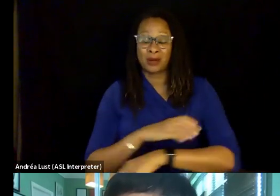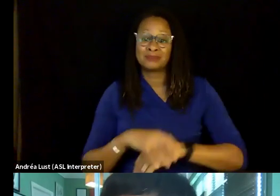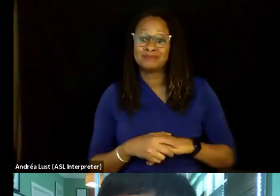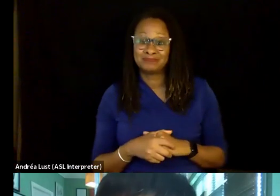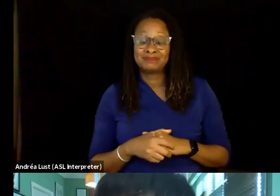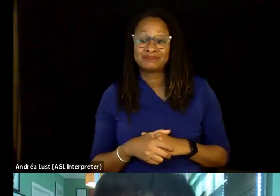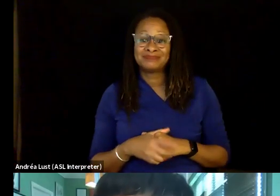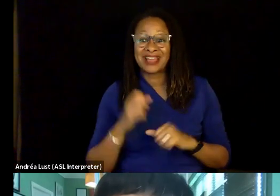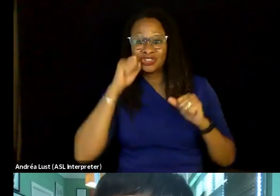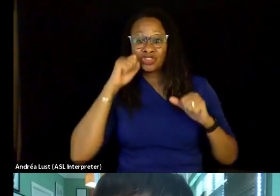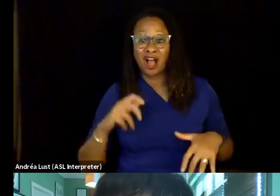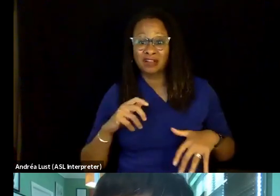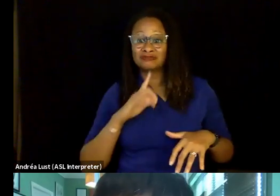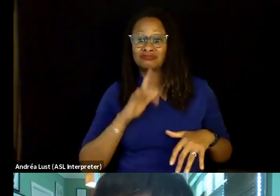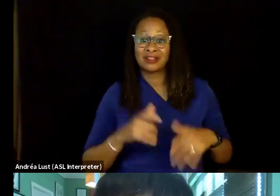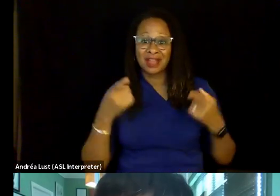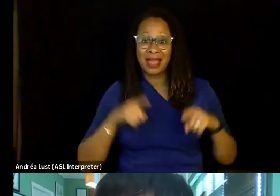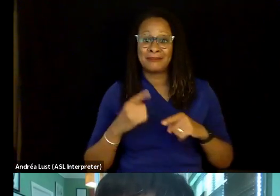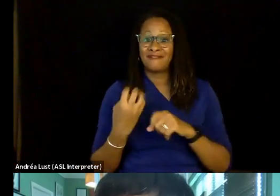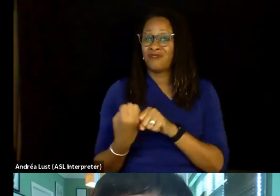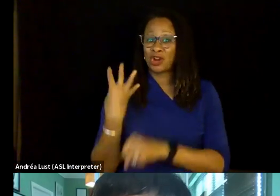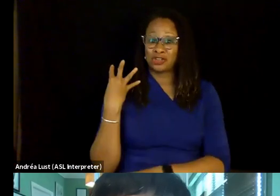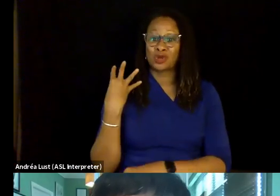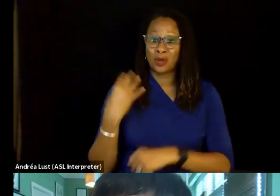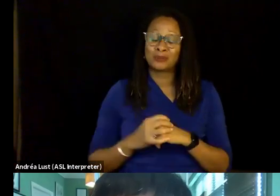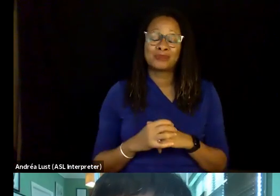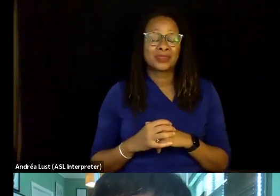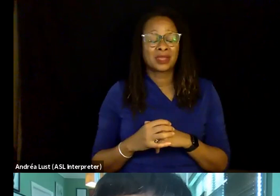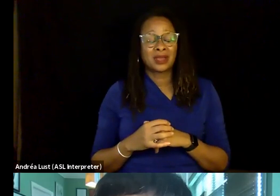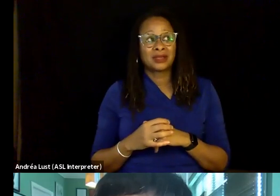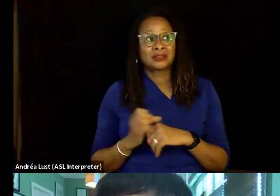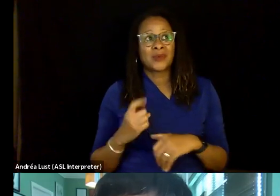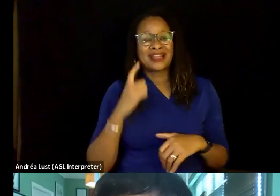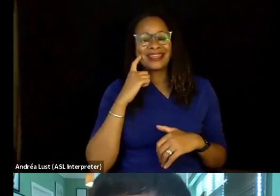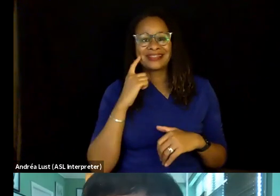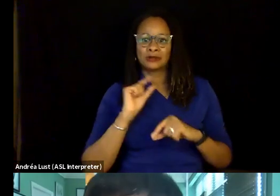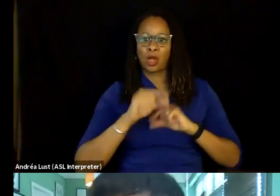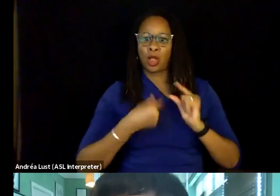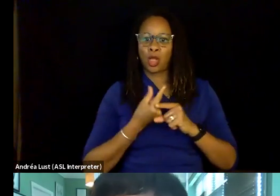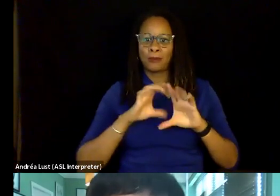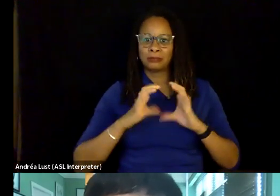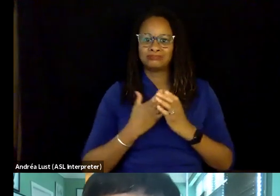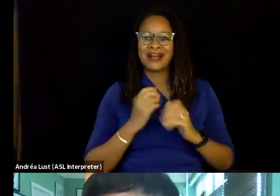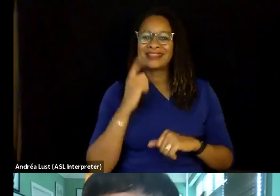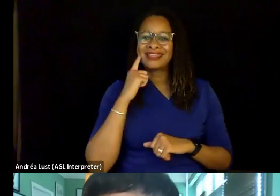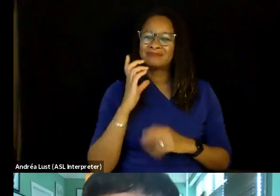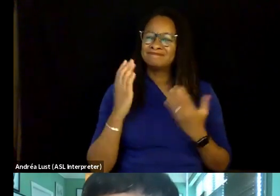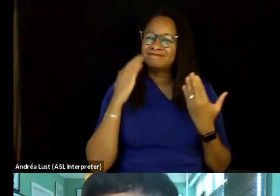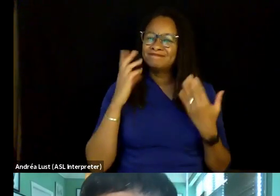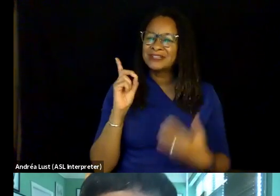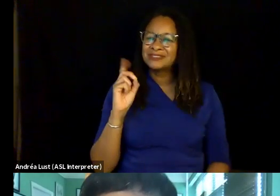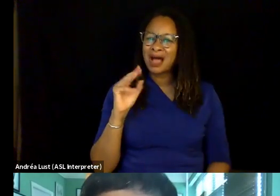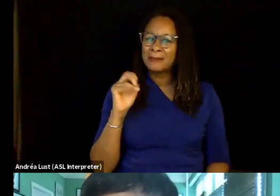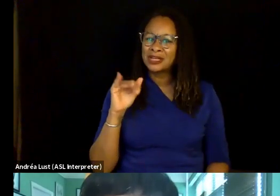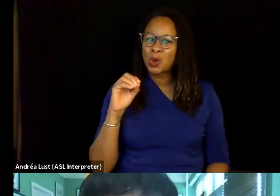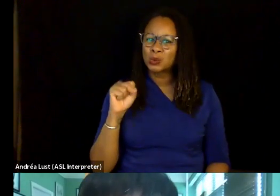And the shock really happened 4 years ago. So I think this is also globally. I think the dominoes that are